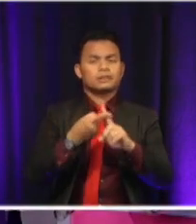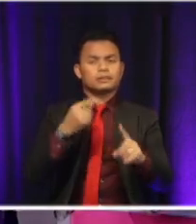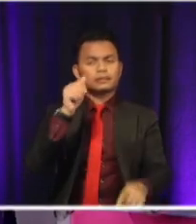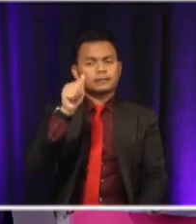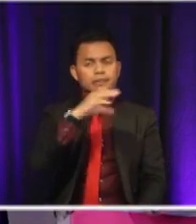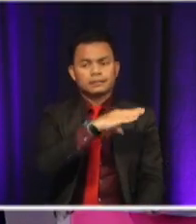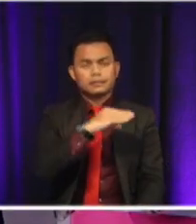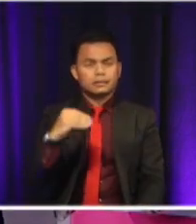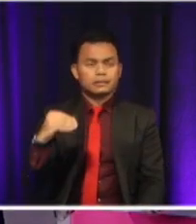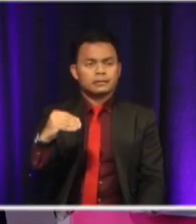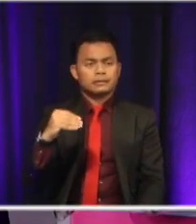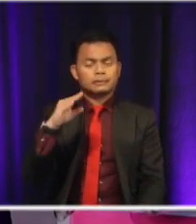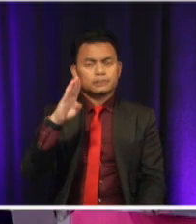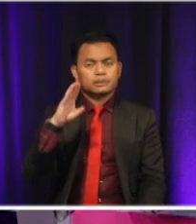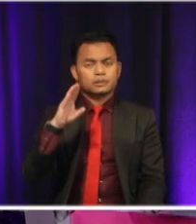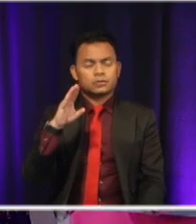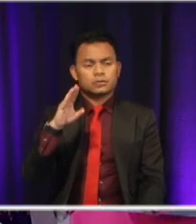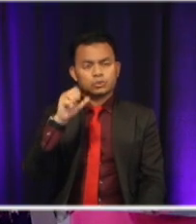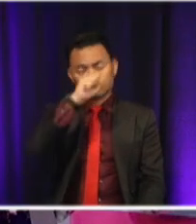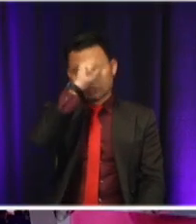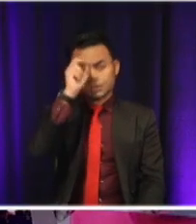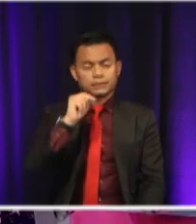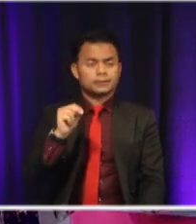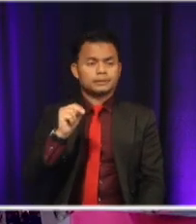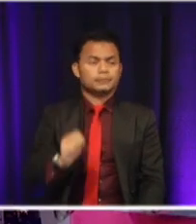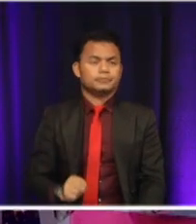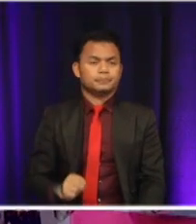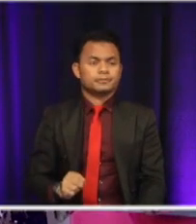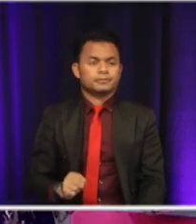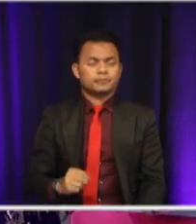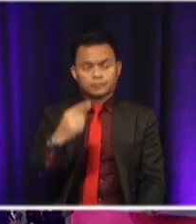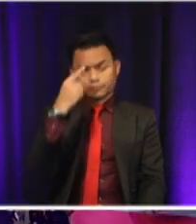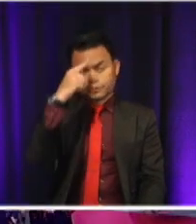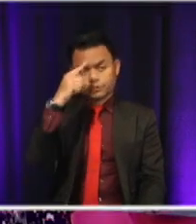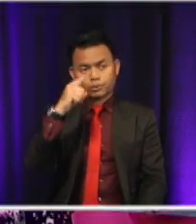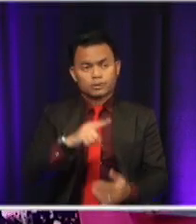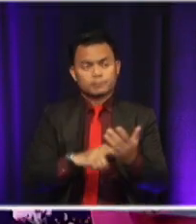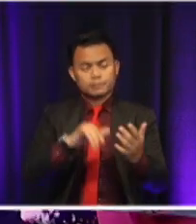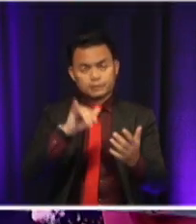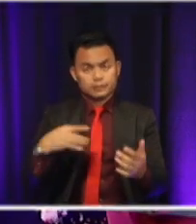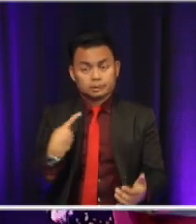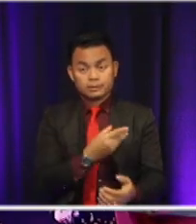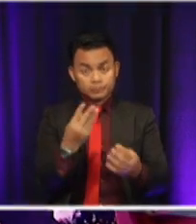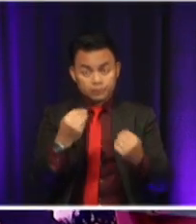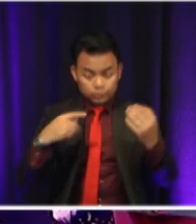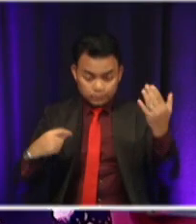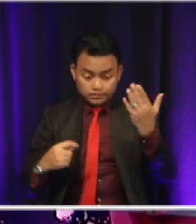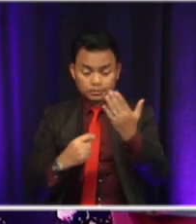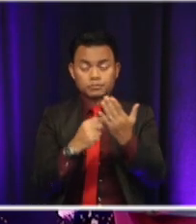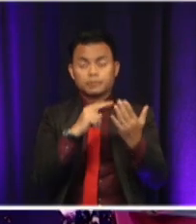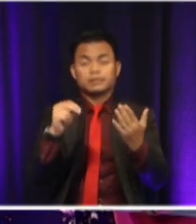given passage. If you're going to provide some additional information,